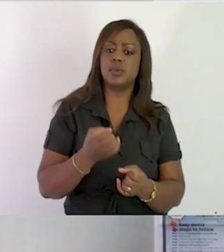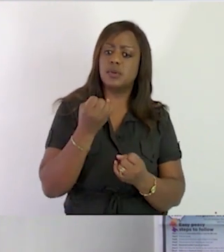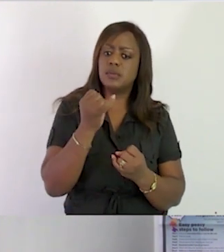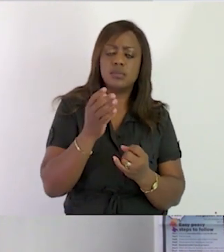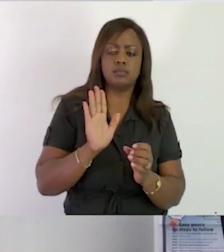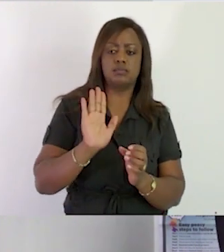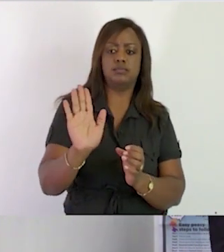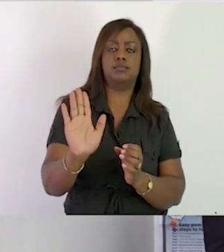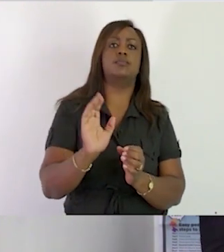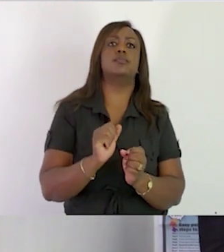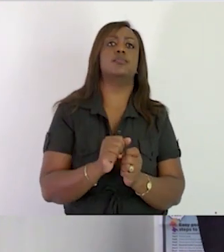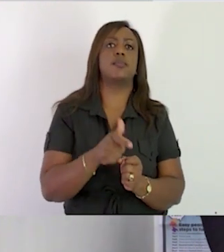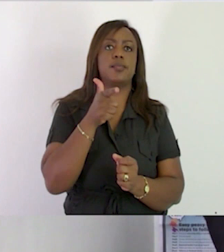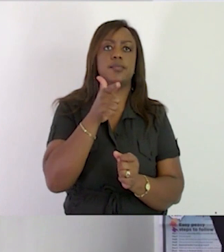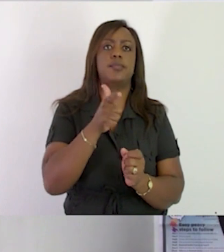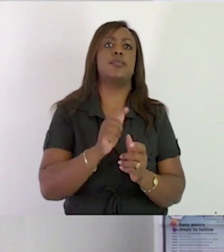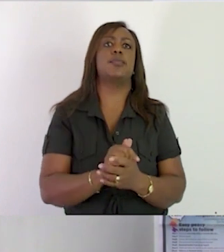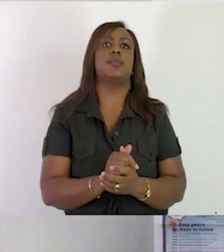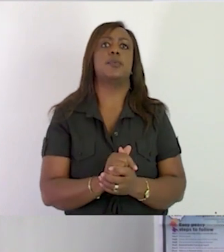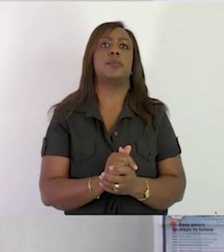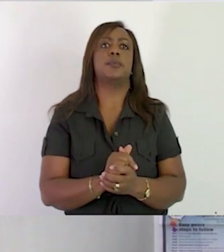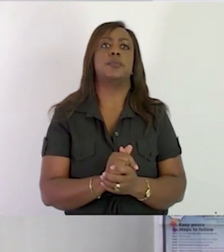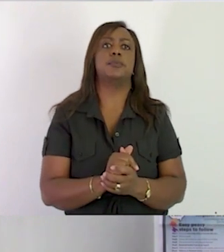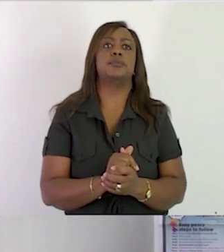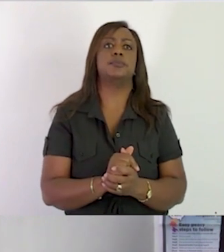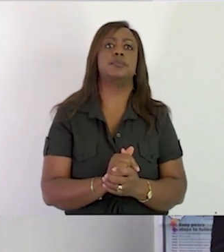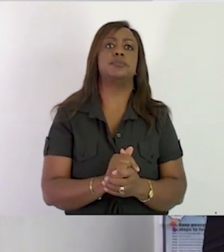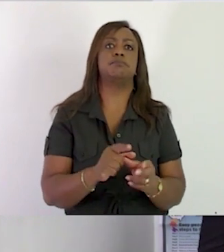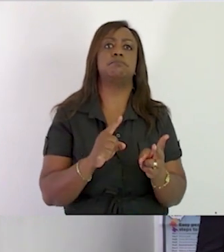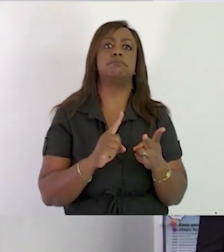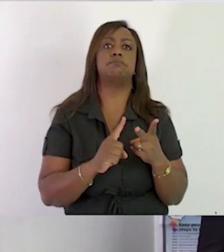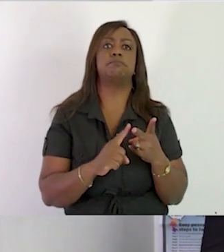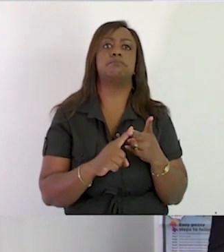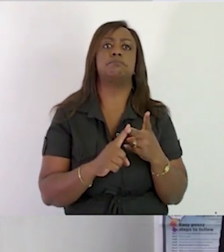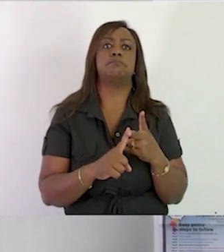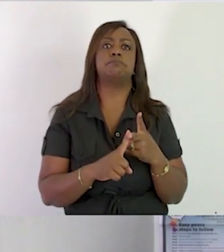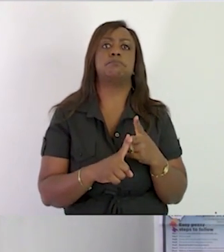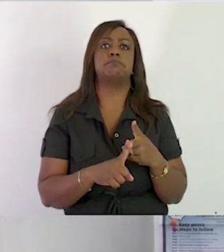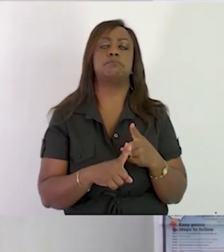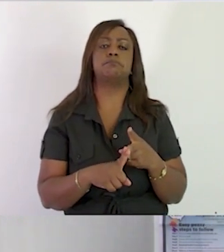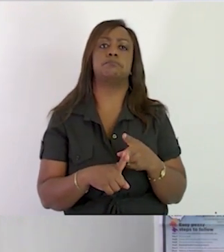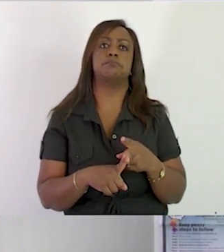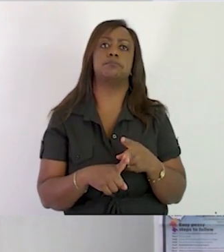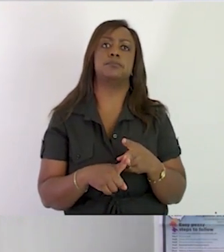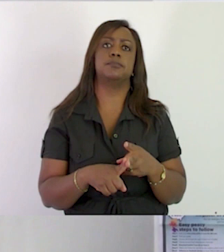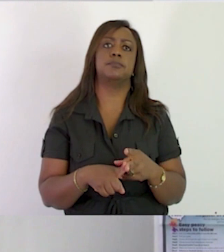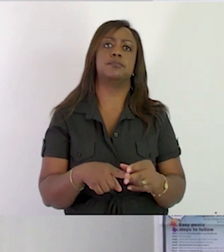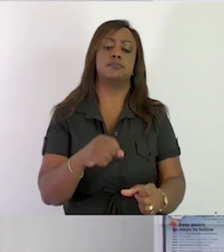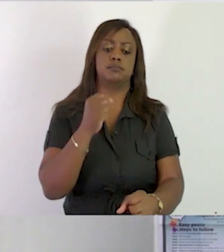activities, you should totally abstain, you should totally say no. And then we move to the next one,